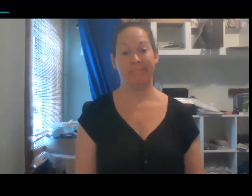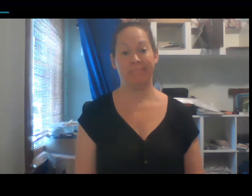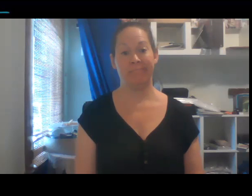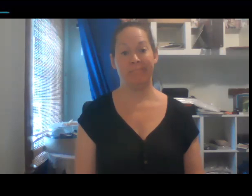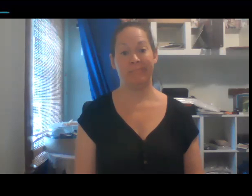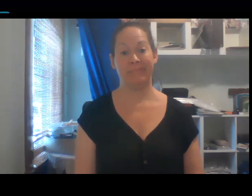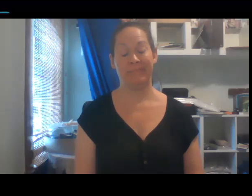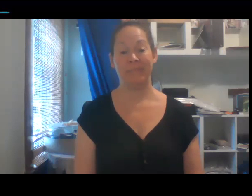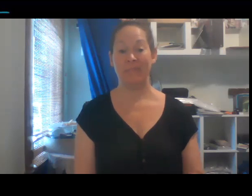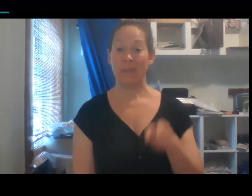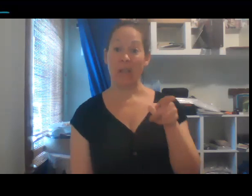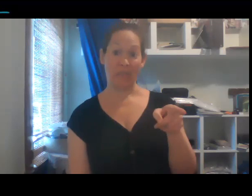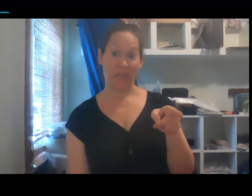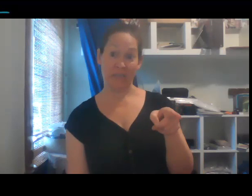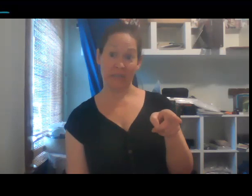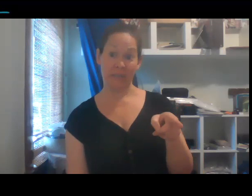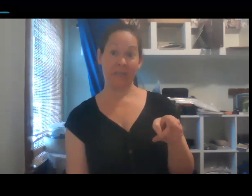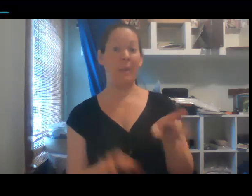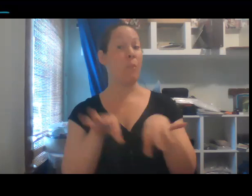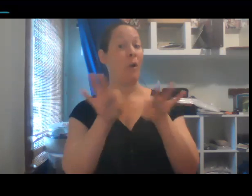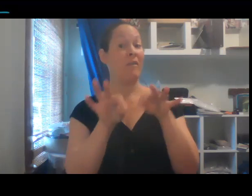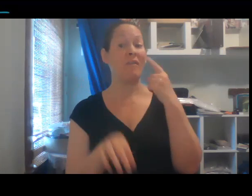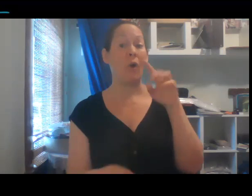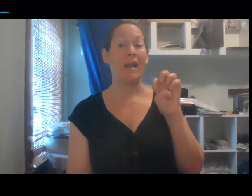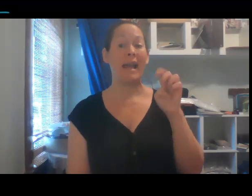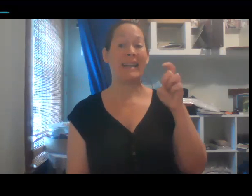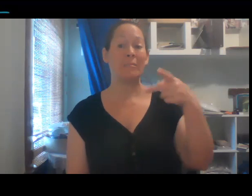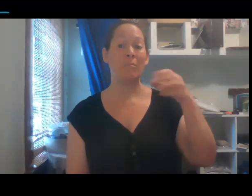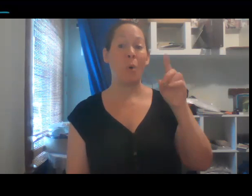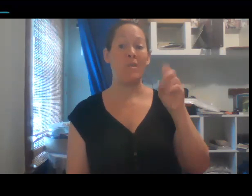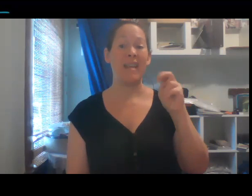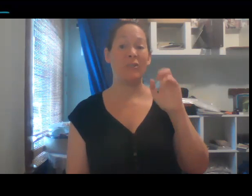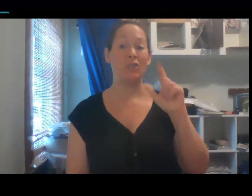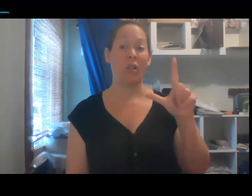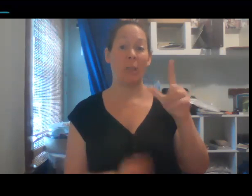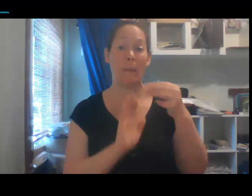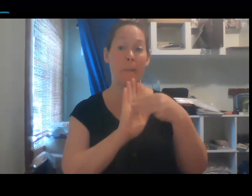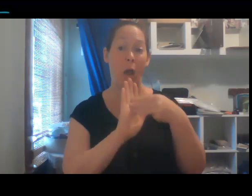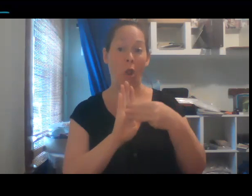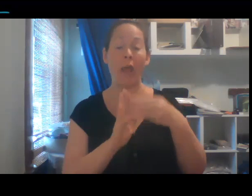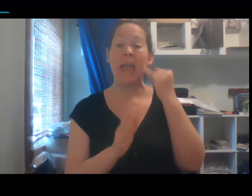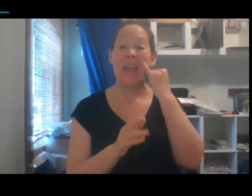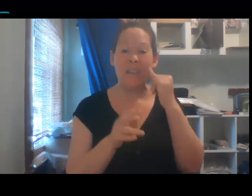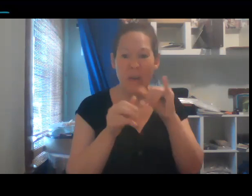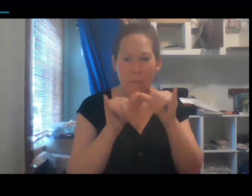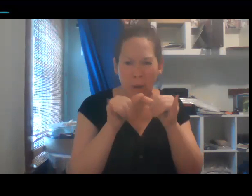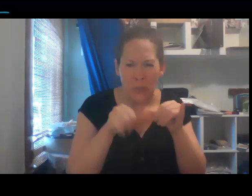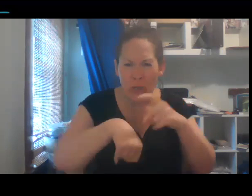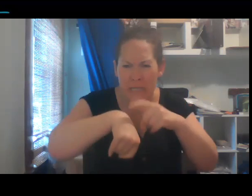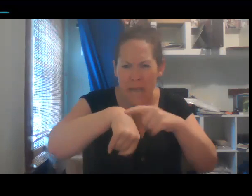This is a key to exponential models. If you measure the time it takes for something to